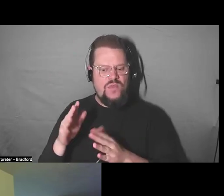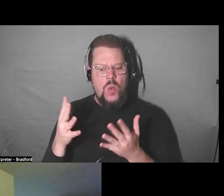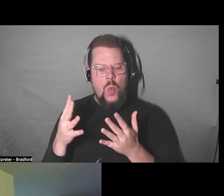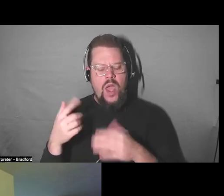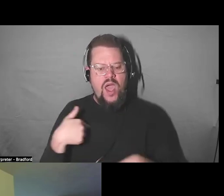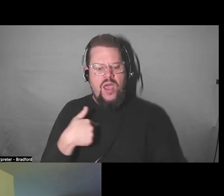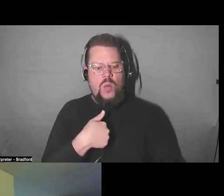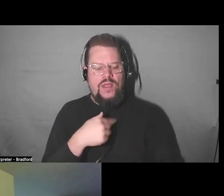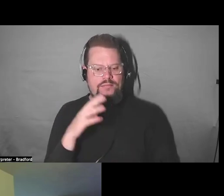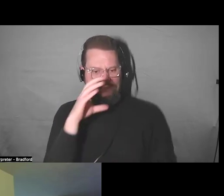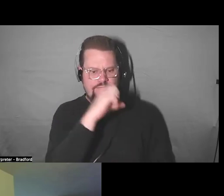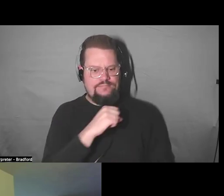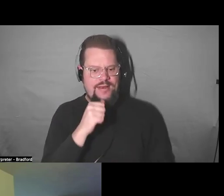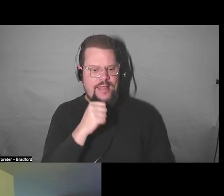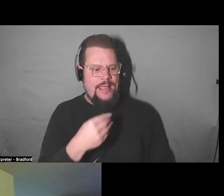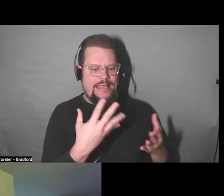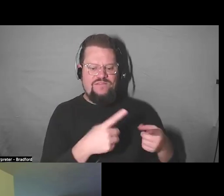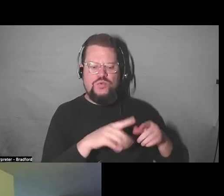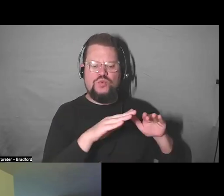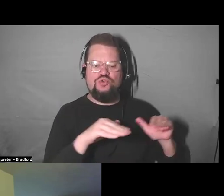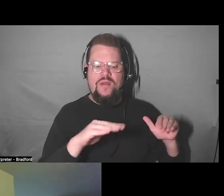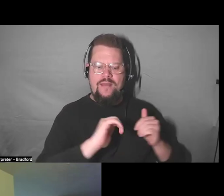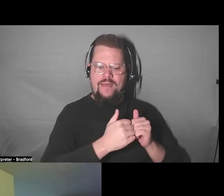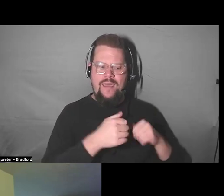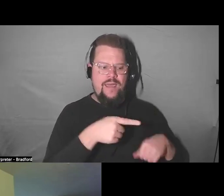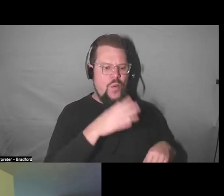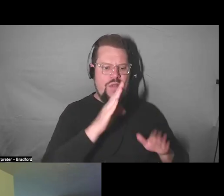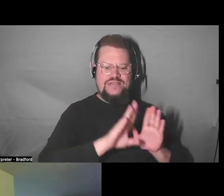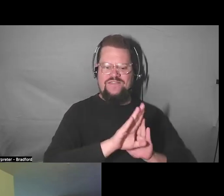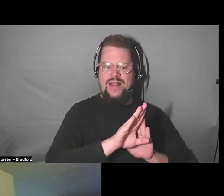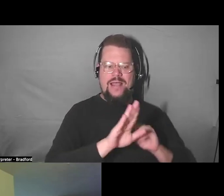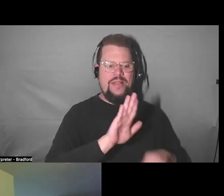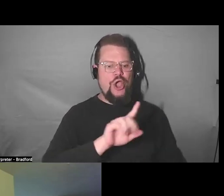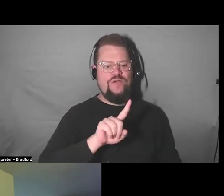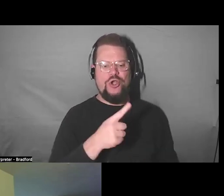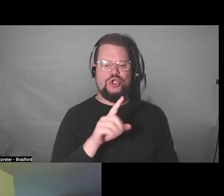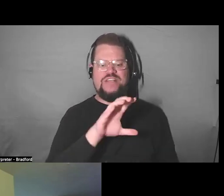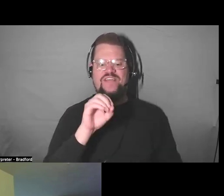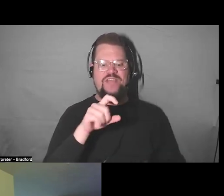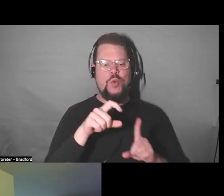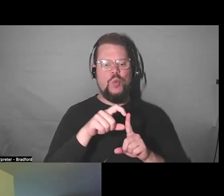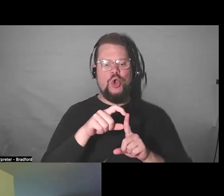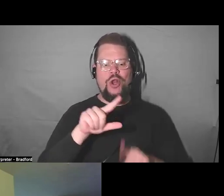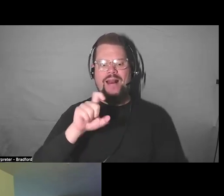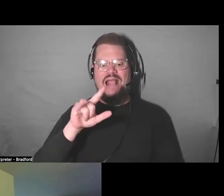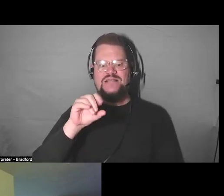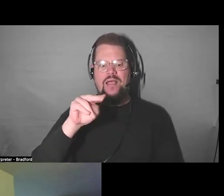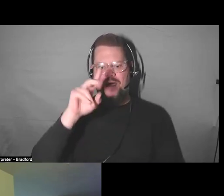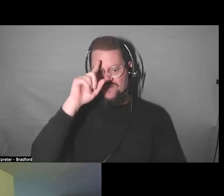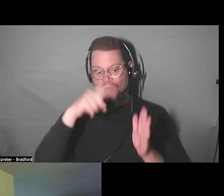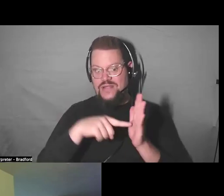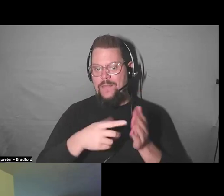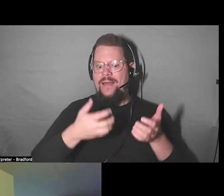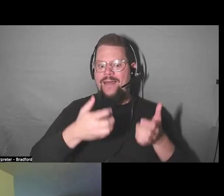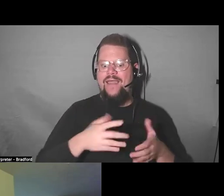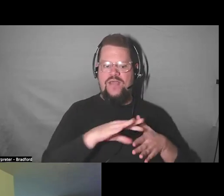not giving kids? How are they ever going to develop that first 50-word lexicon that's heavy on content